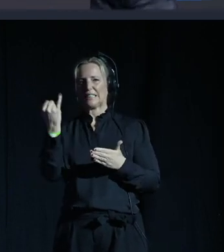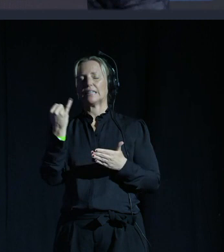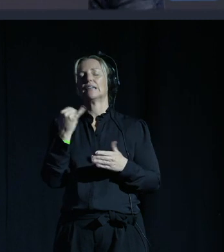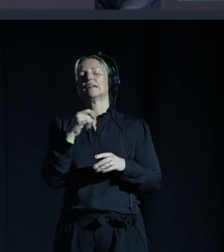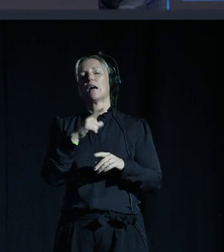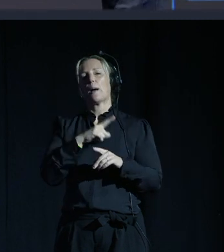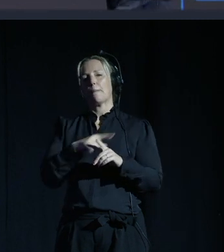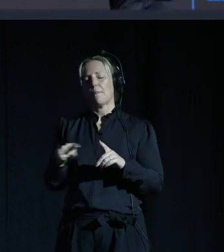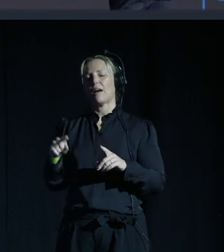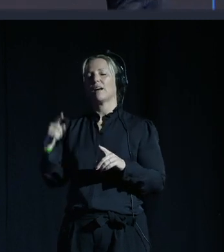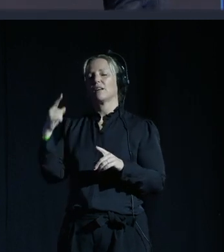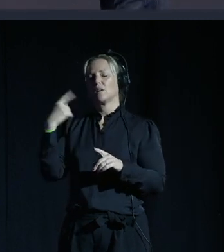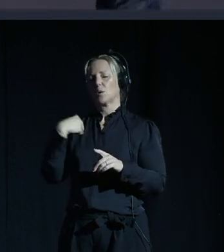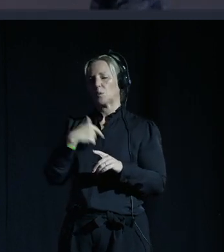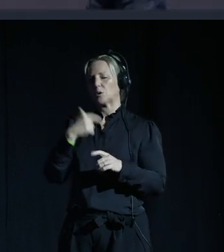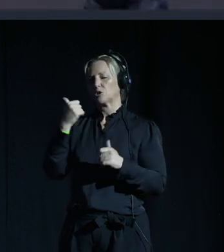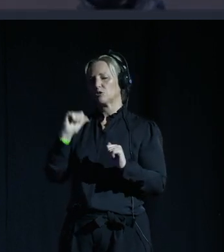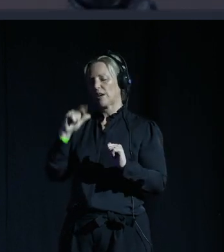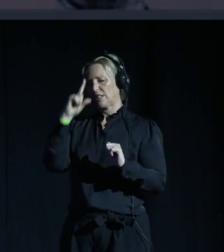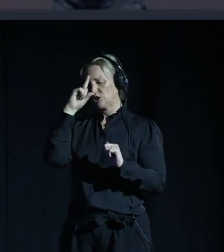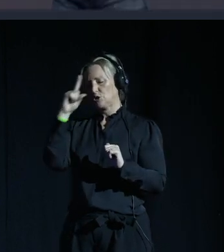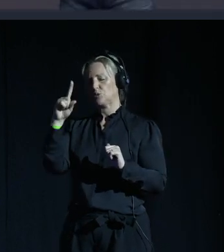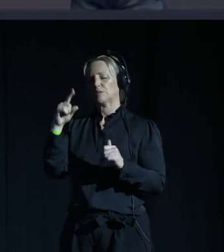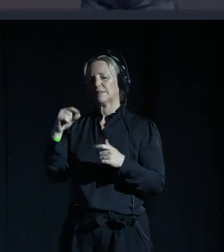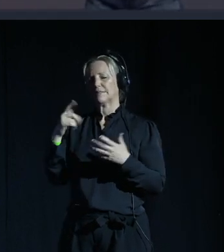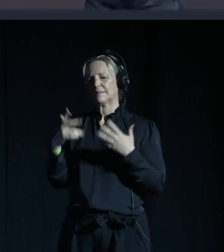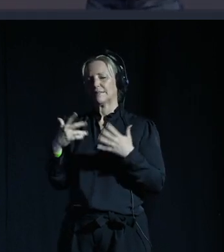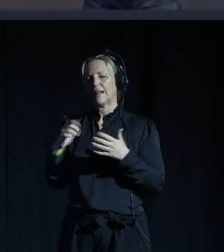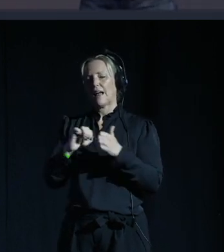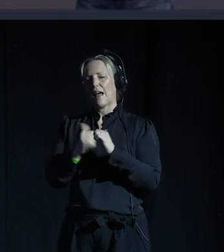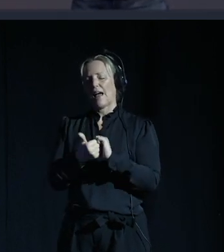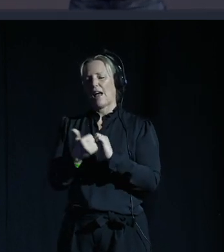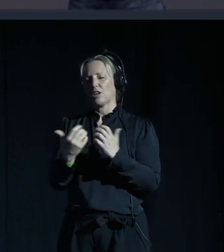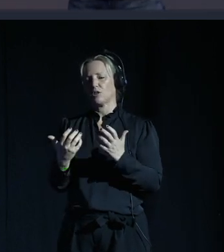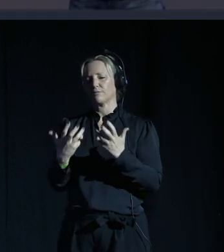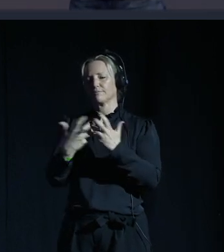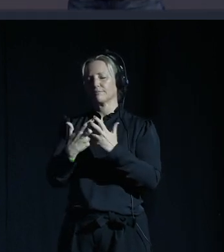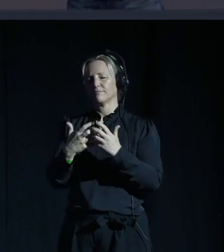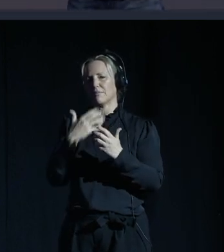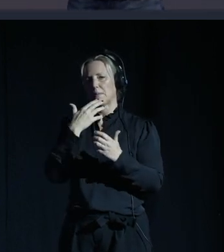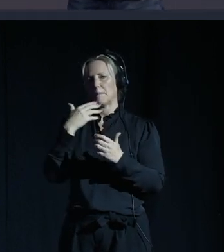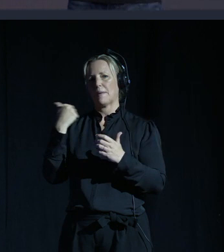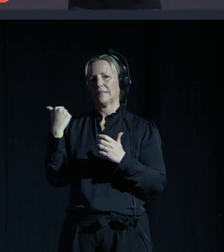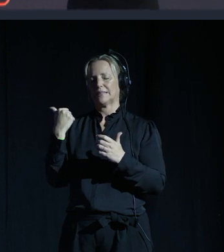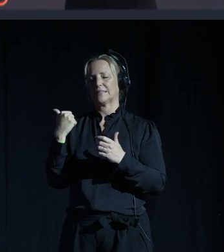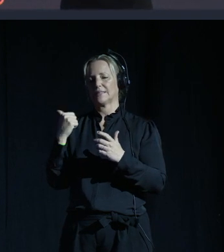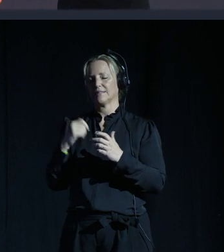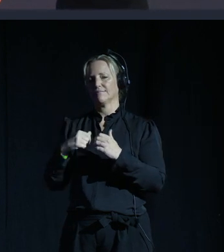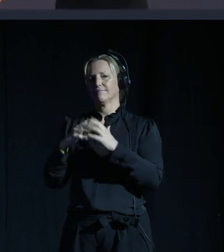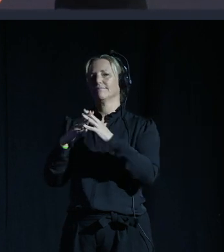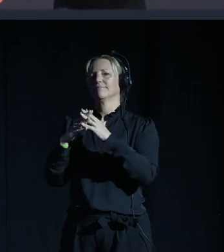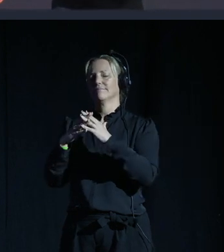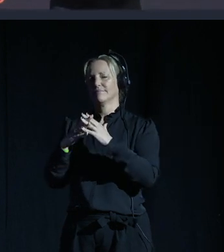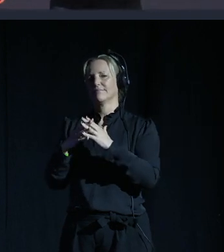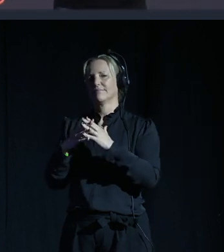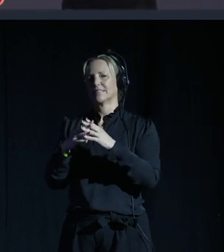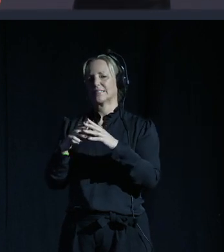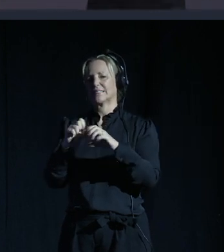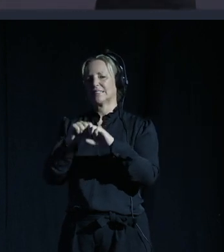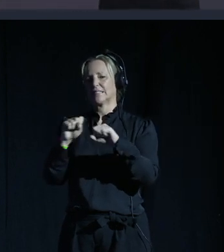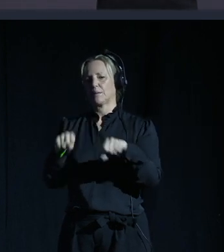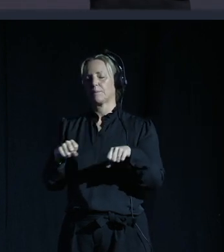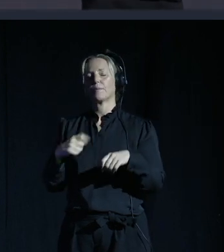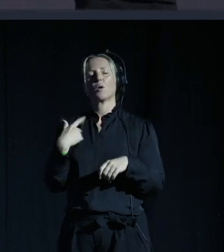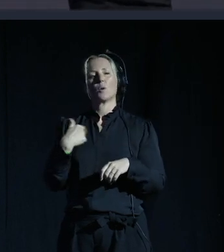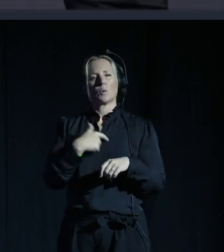find a way to make sure that we can do this. And if we do it, we'll do it naturally. Well, we did figure this out, and it turns out the answer to